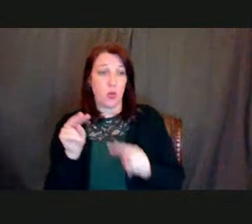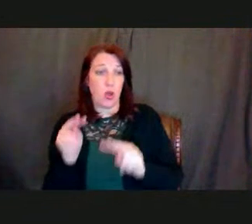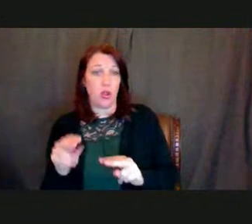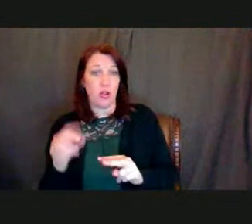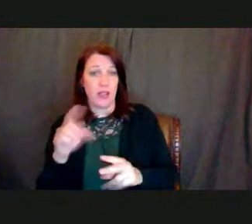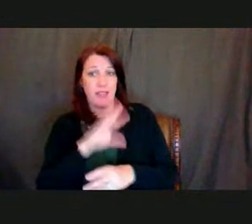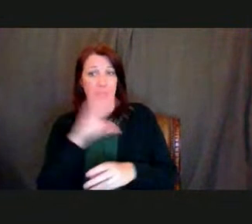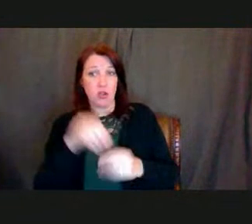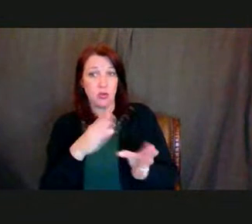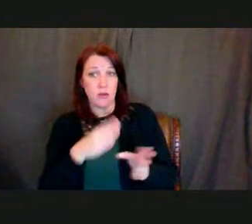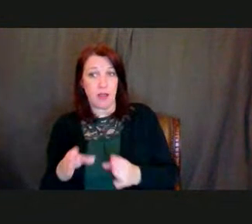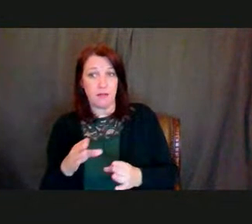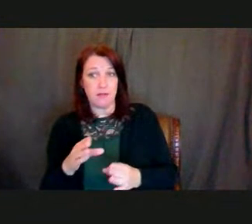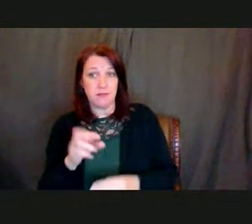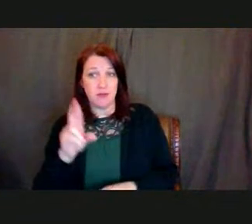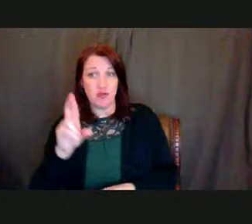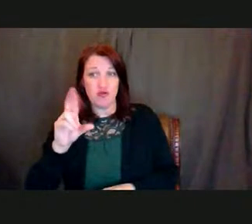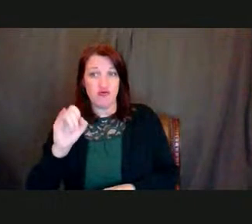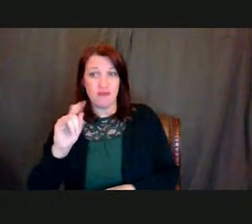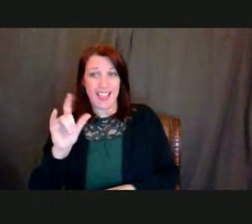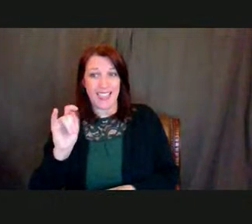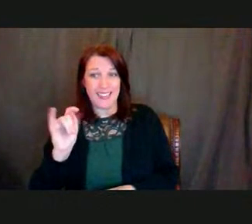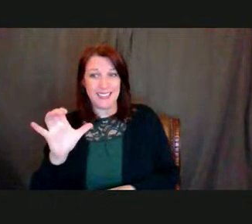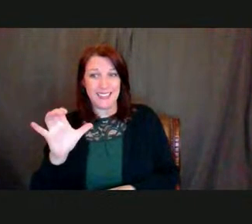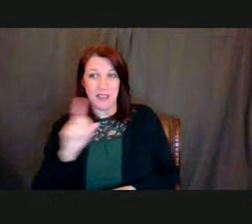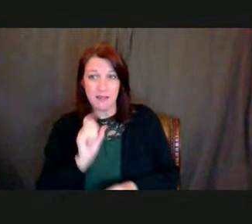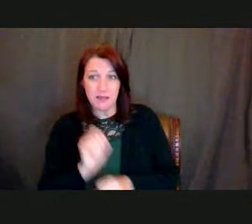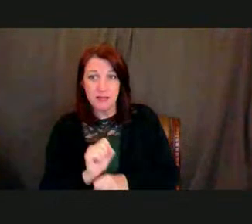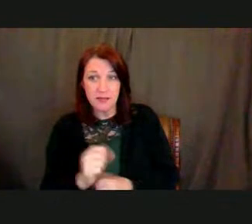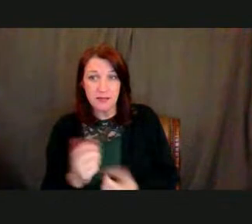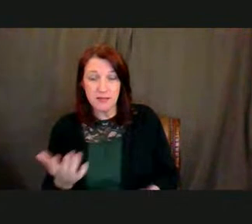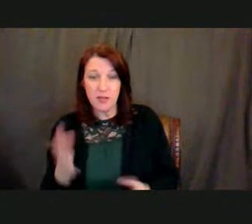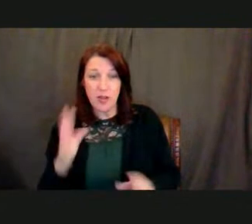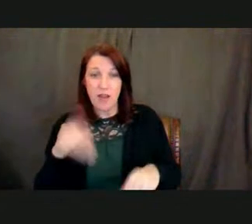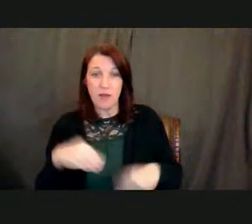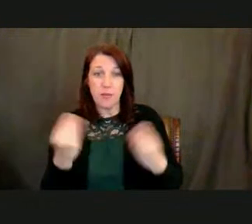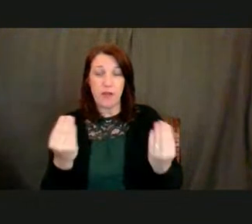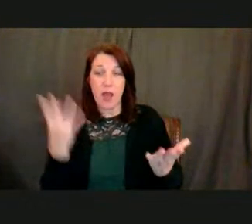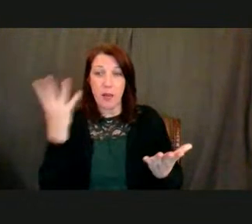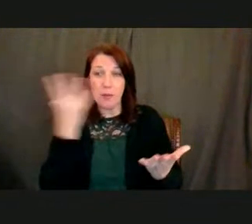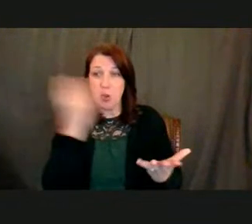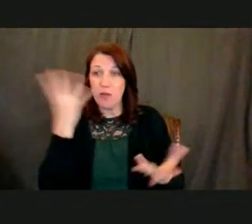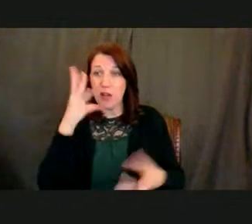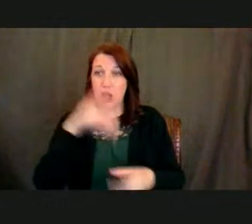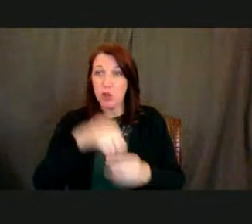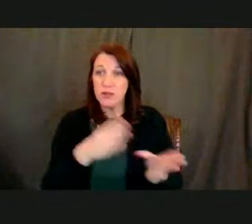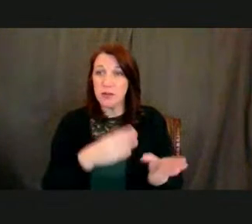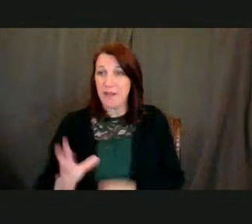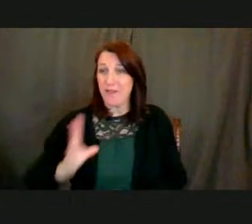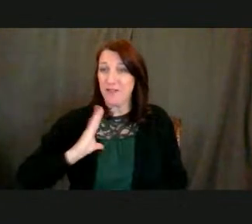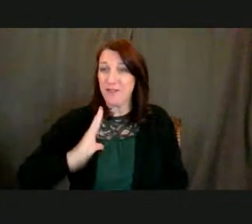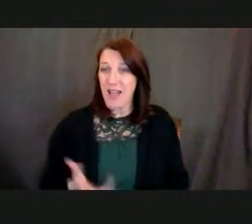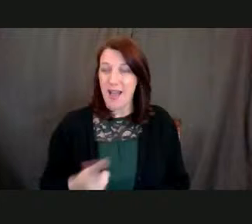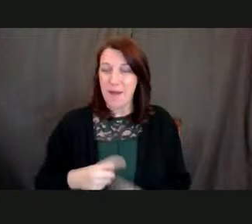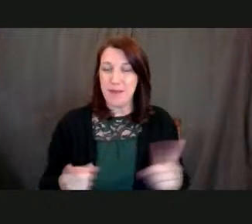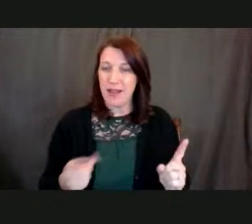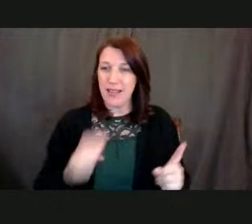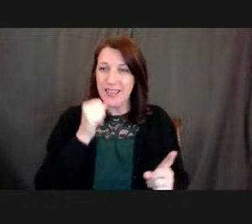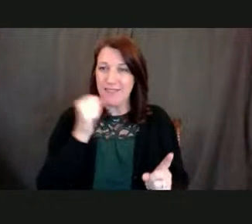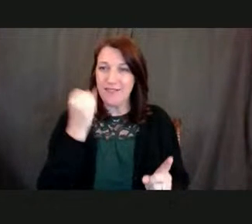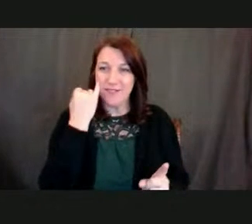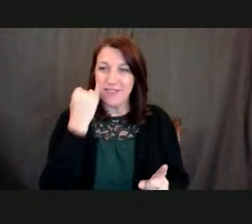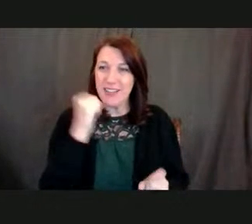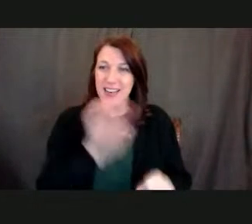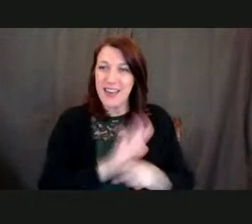inclusion plan is realistic. So you may provide a beautiful inclusion plan, but you haven't given us enough information